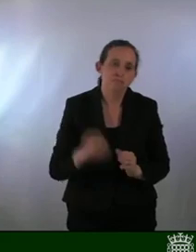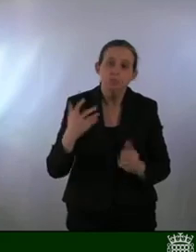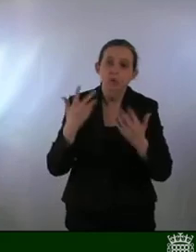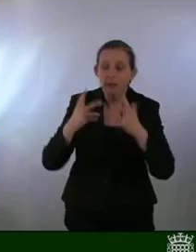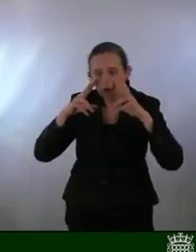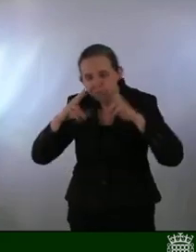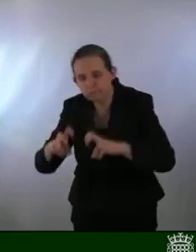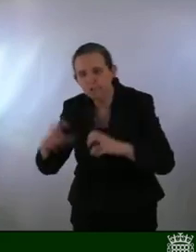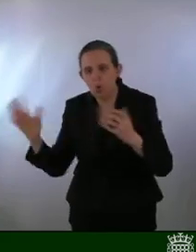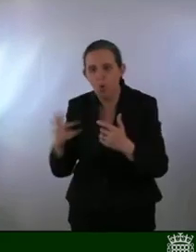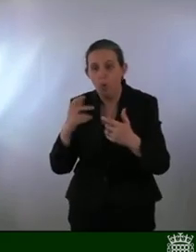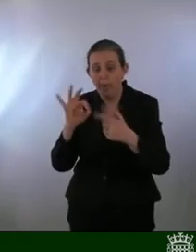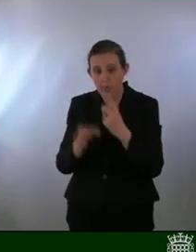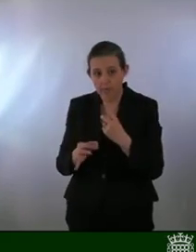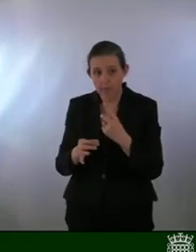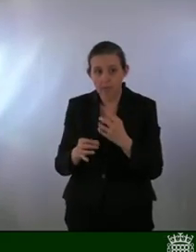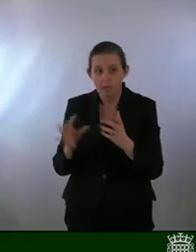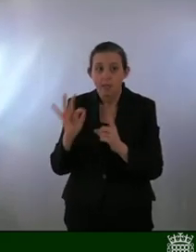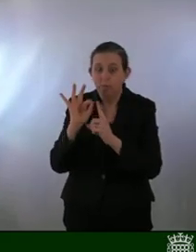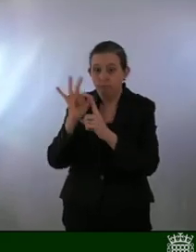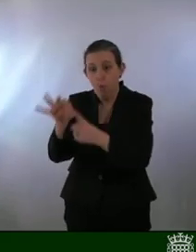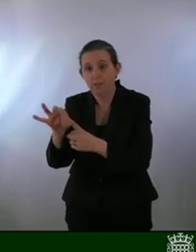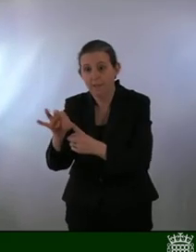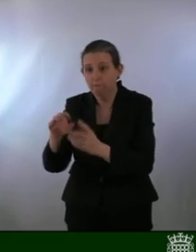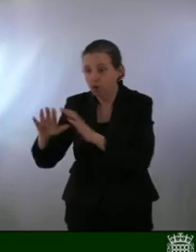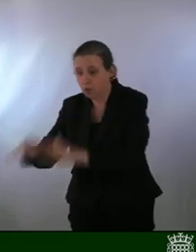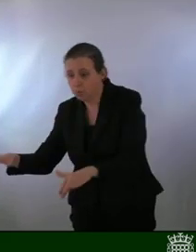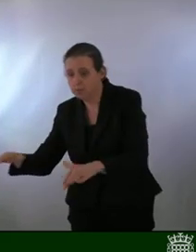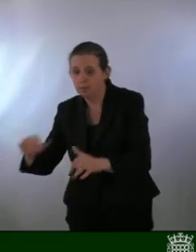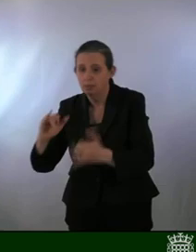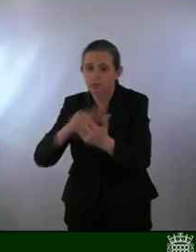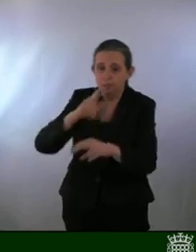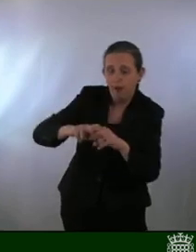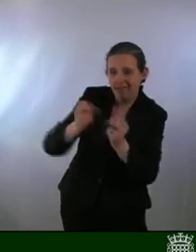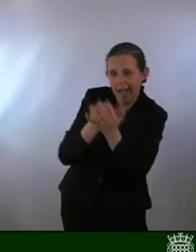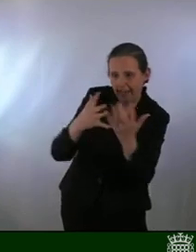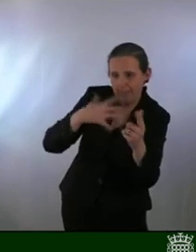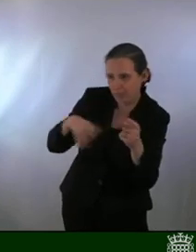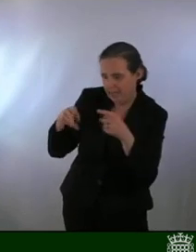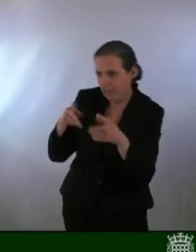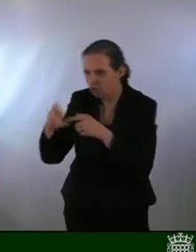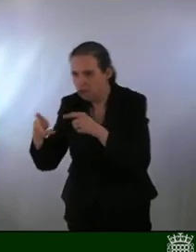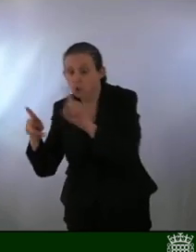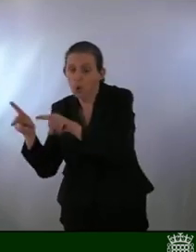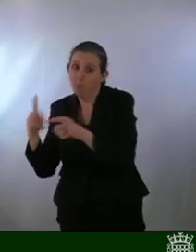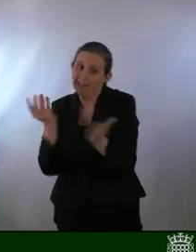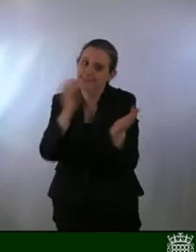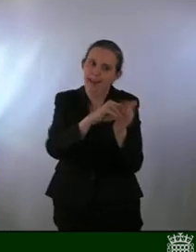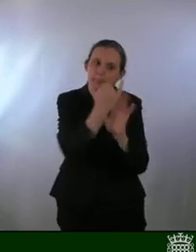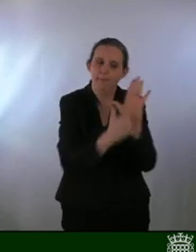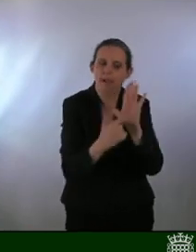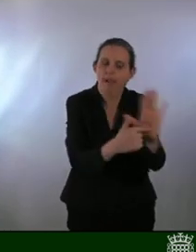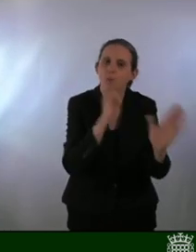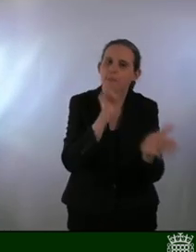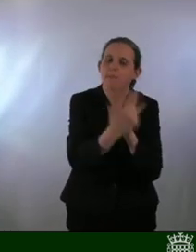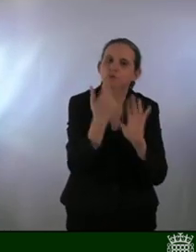relax student-staff ratios is in the bill, and we'll be publishing the content of the bill tomorrow and the bill